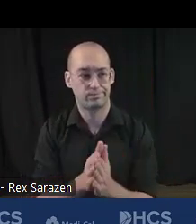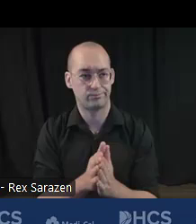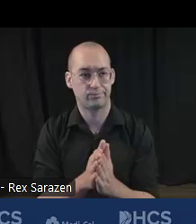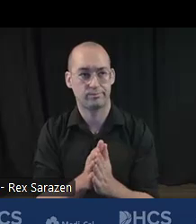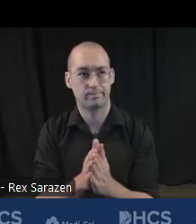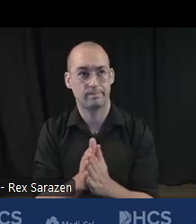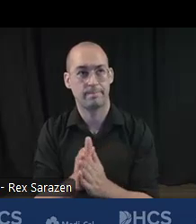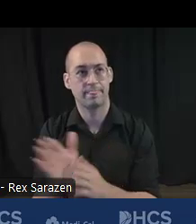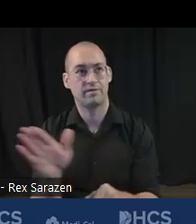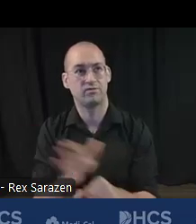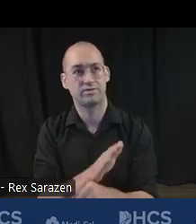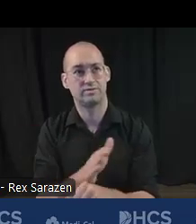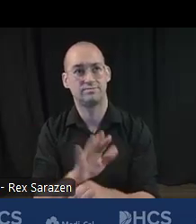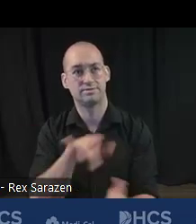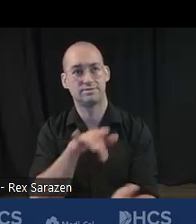fully centering